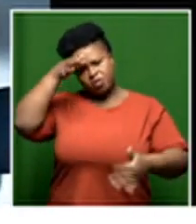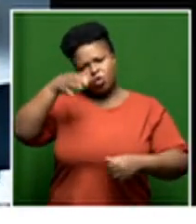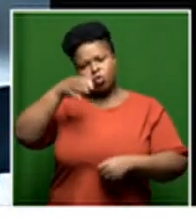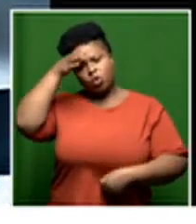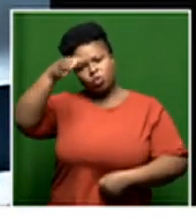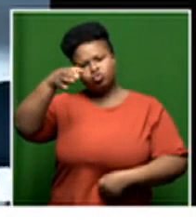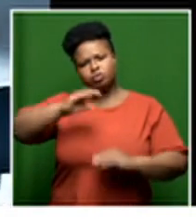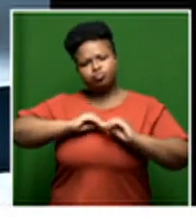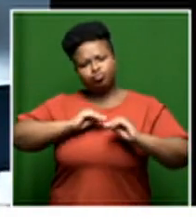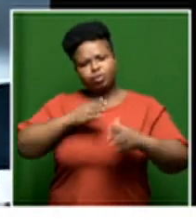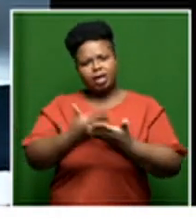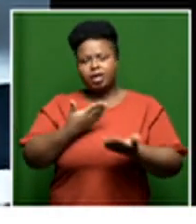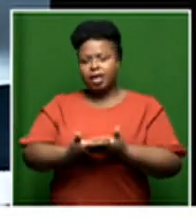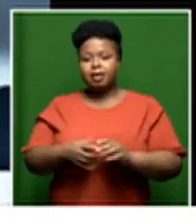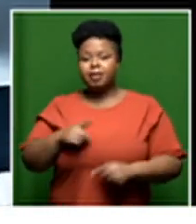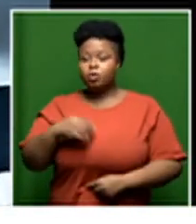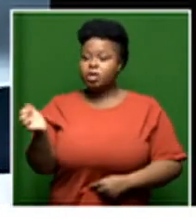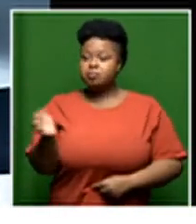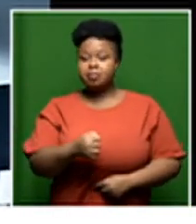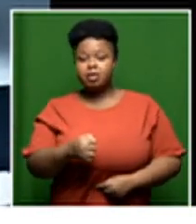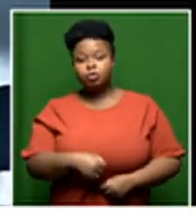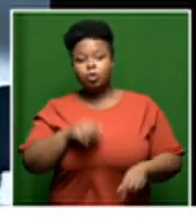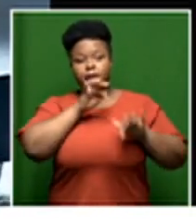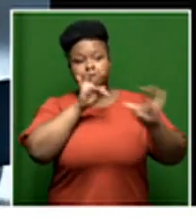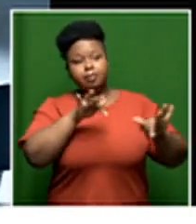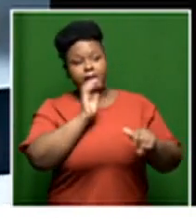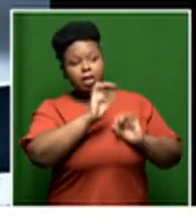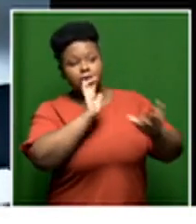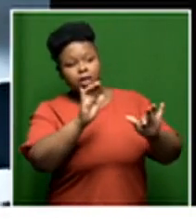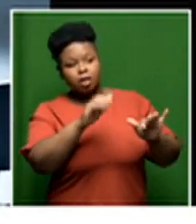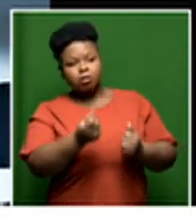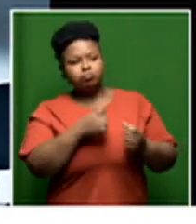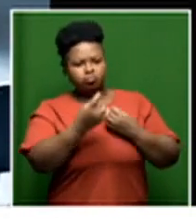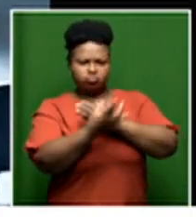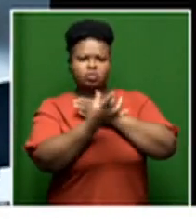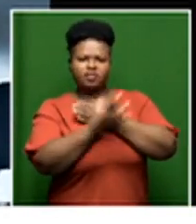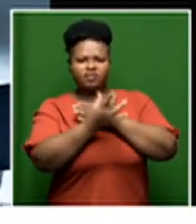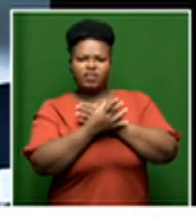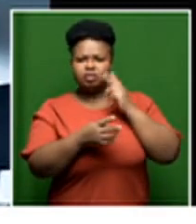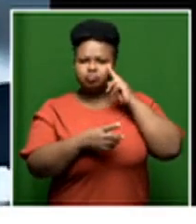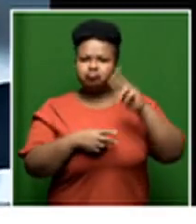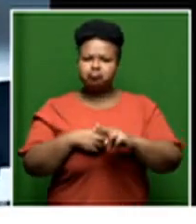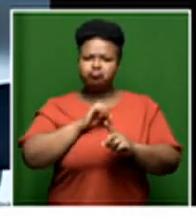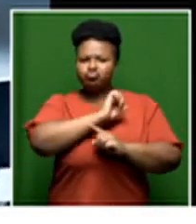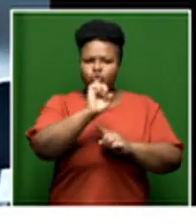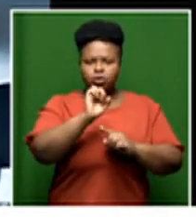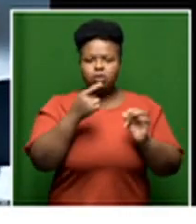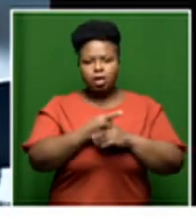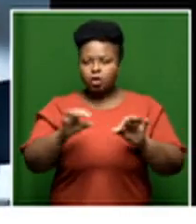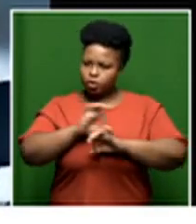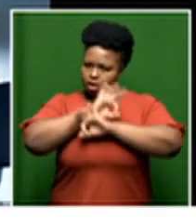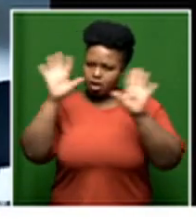that we employed SAFA, we did listen to public perception and the public views of the matter up until there were